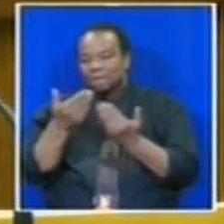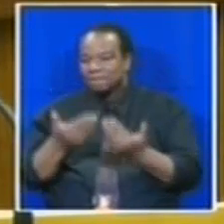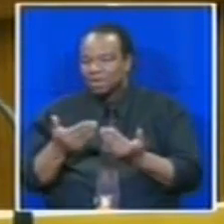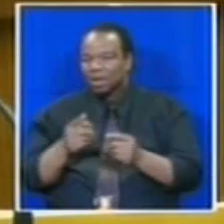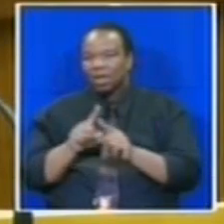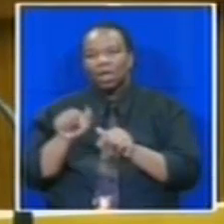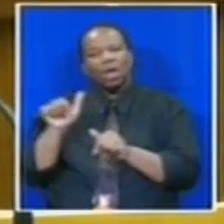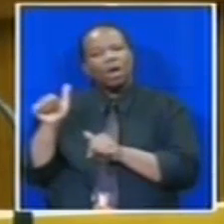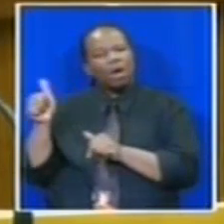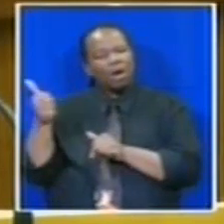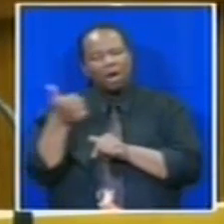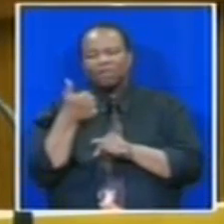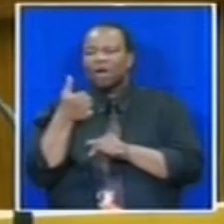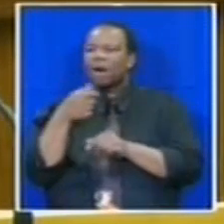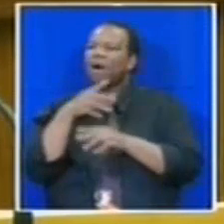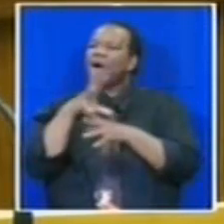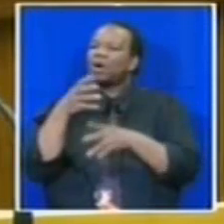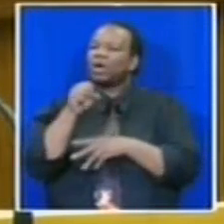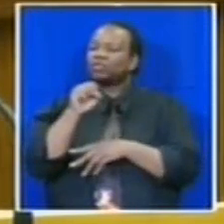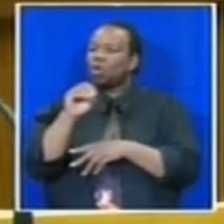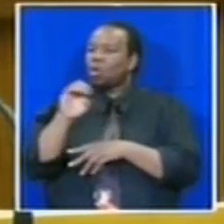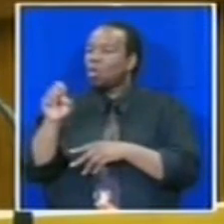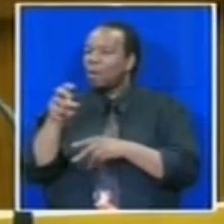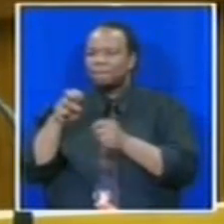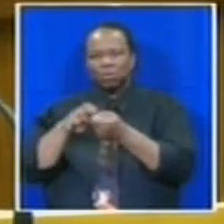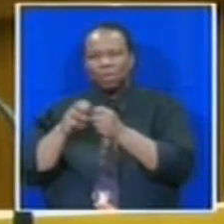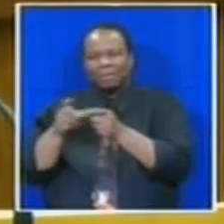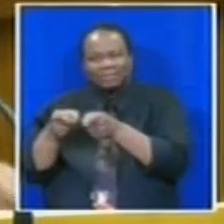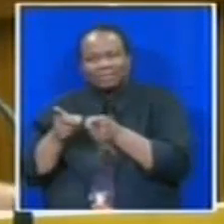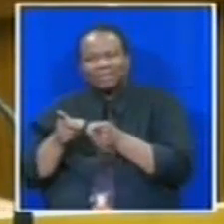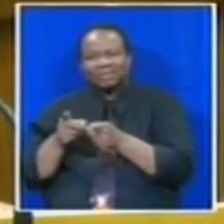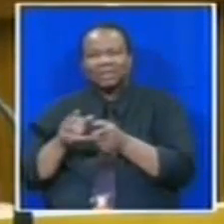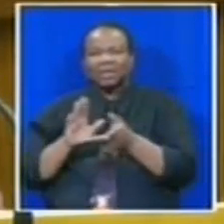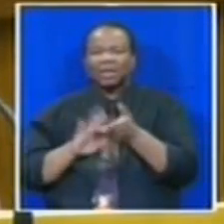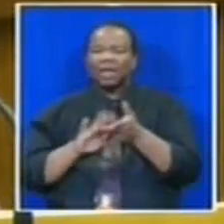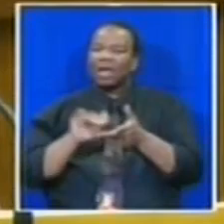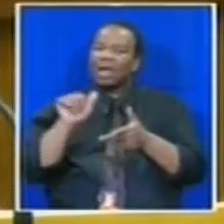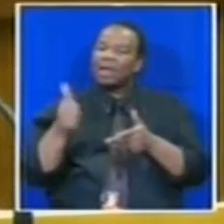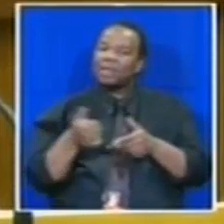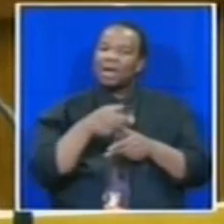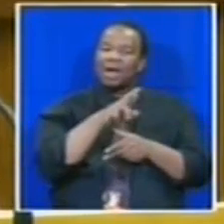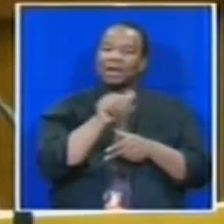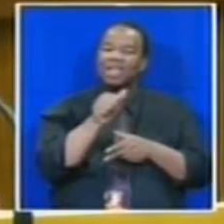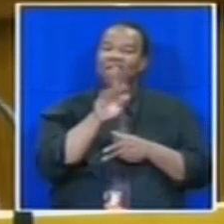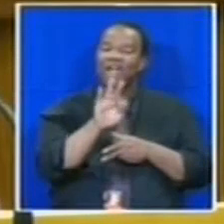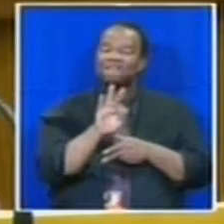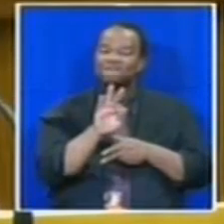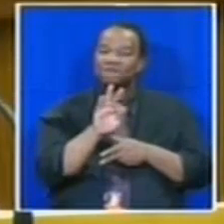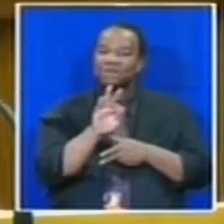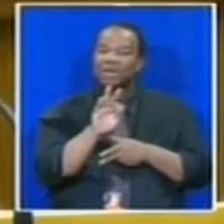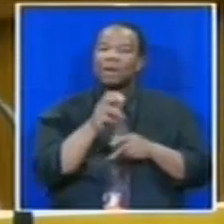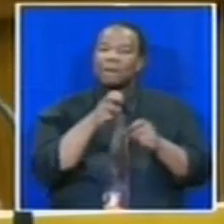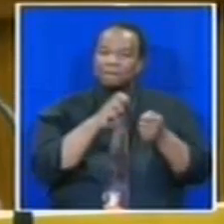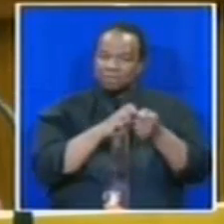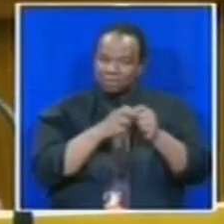position of several state-owned companies is a risk. The unfunded liability of the Road Accident Fund, similarly so.